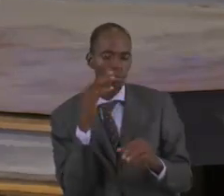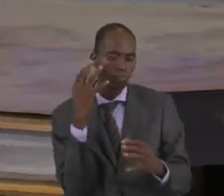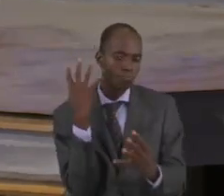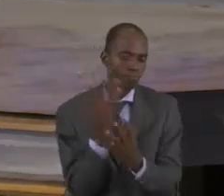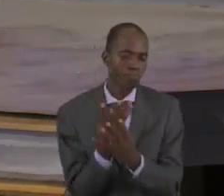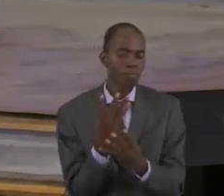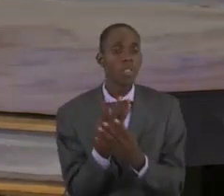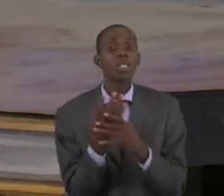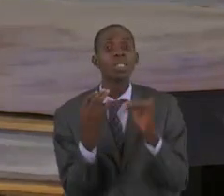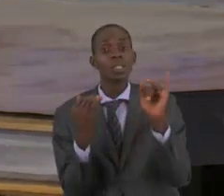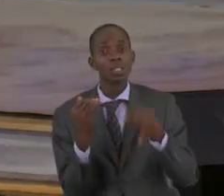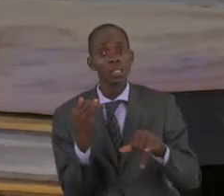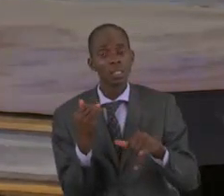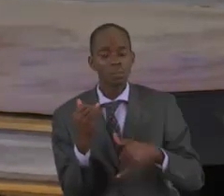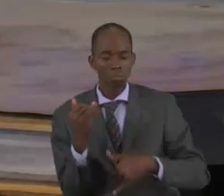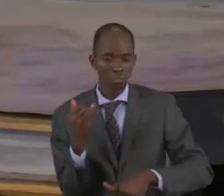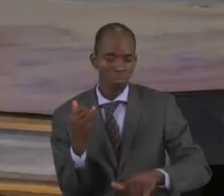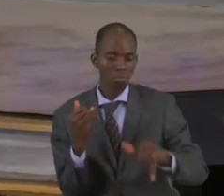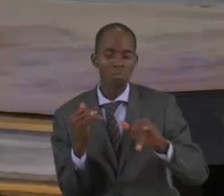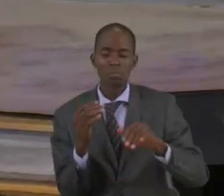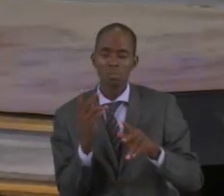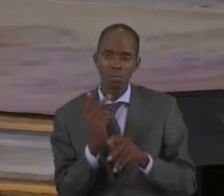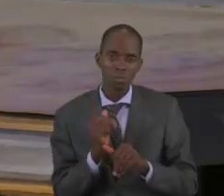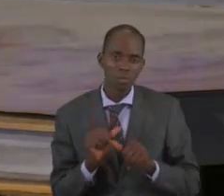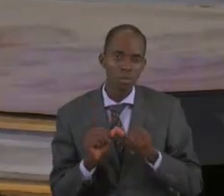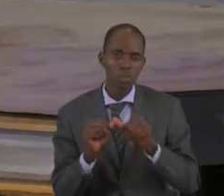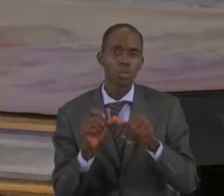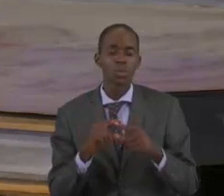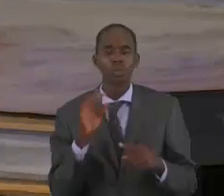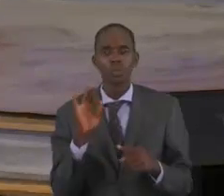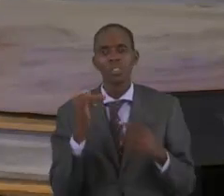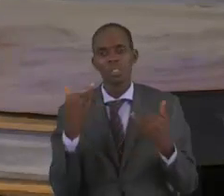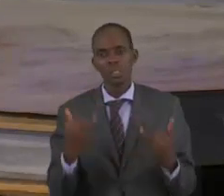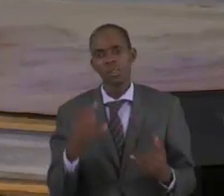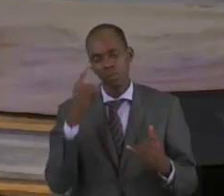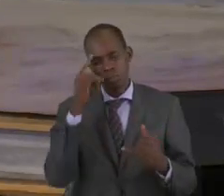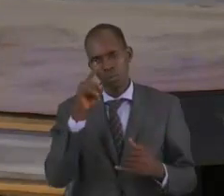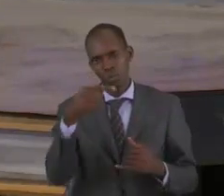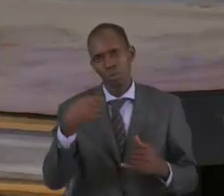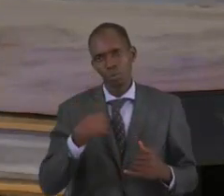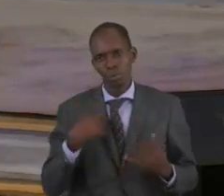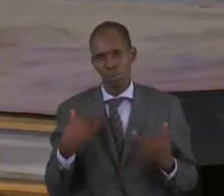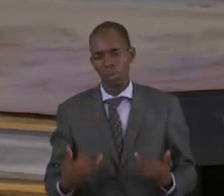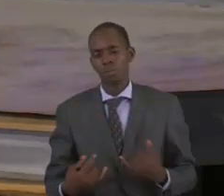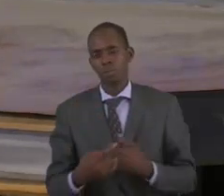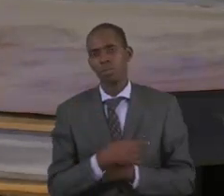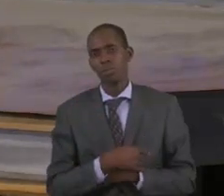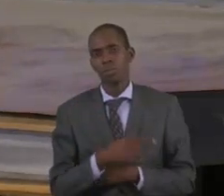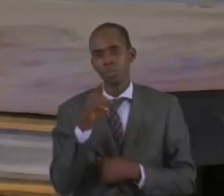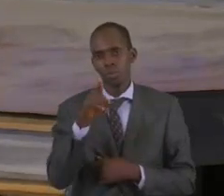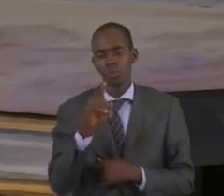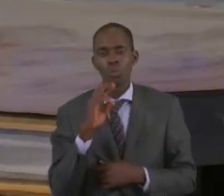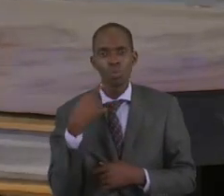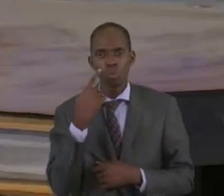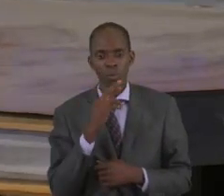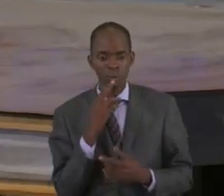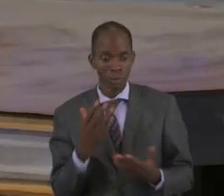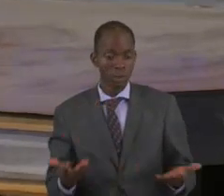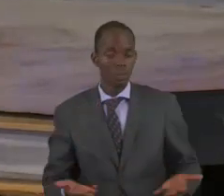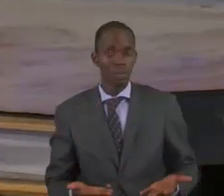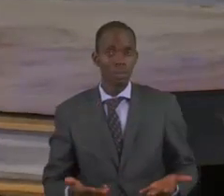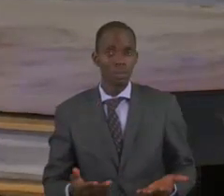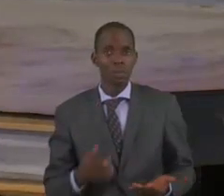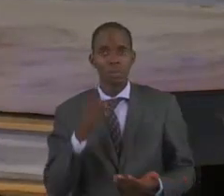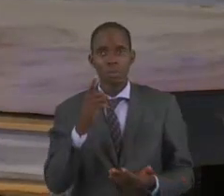yet they kept on preaching. Now for us today, those of us who are here, those of